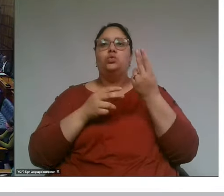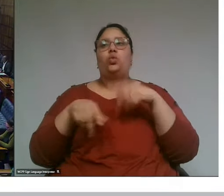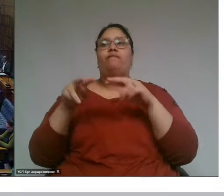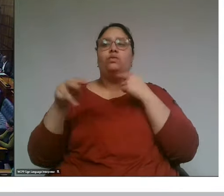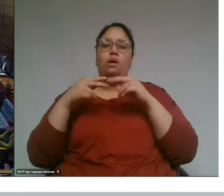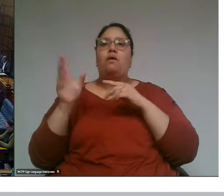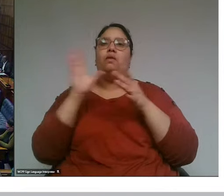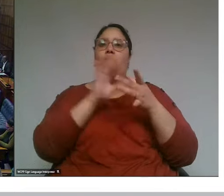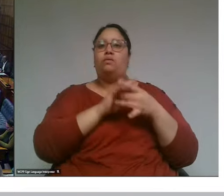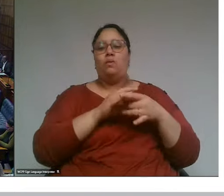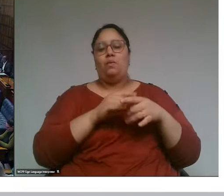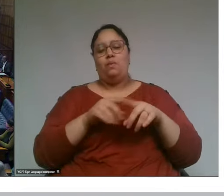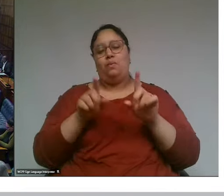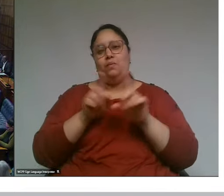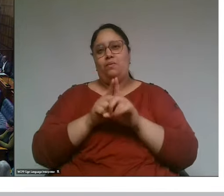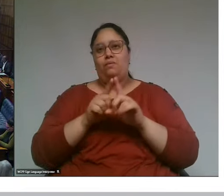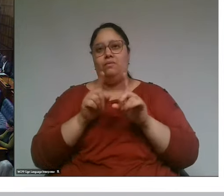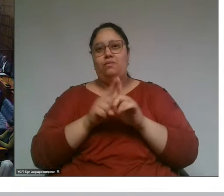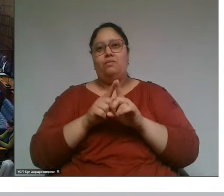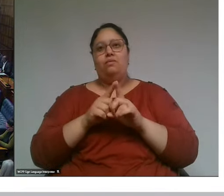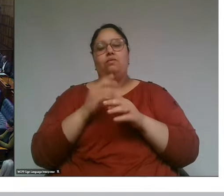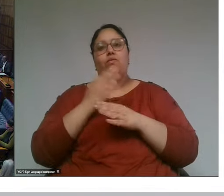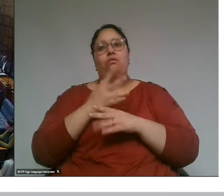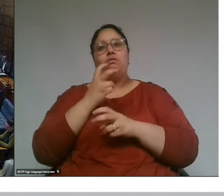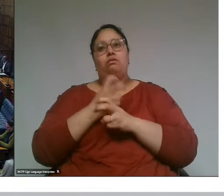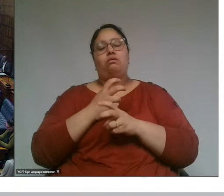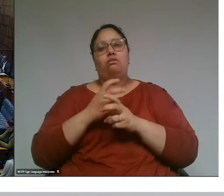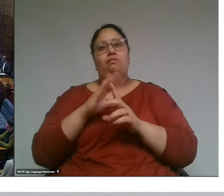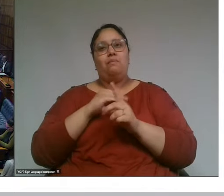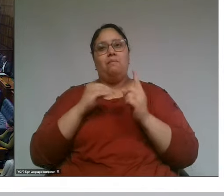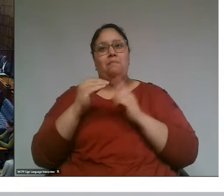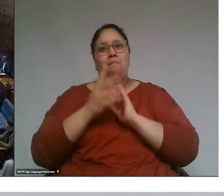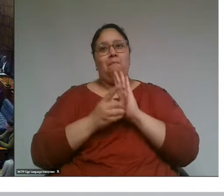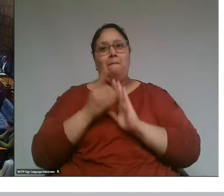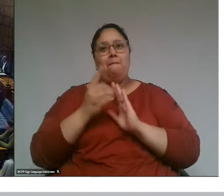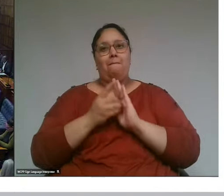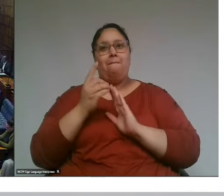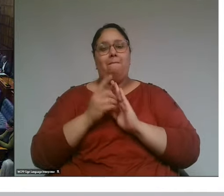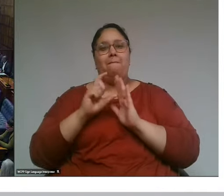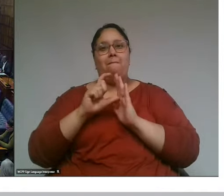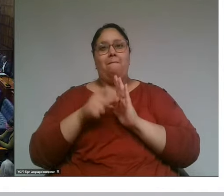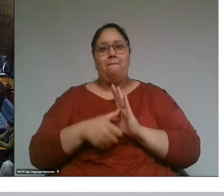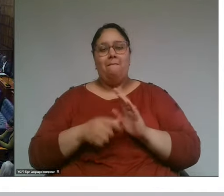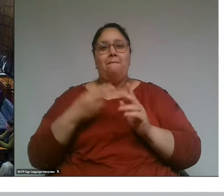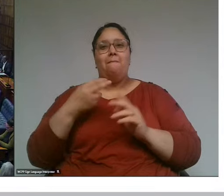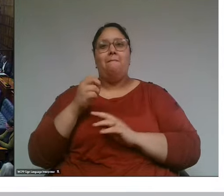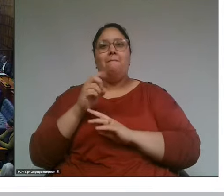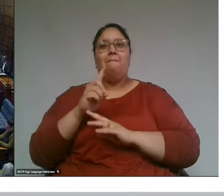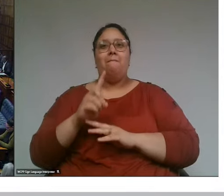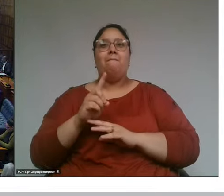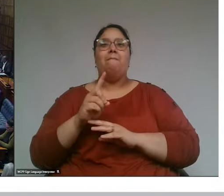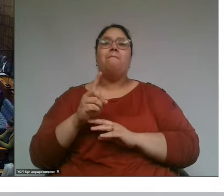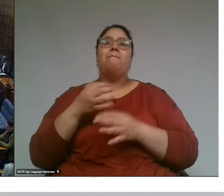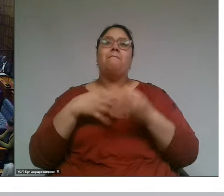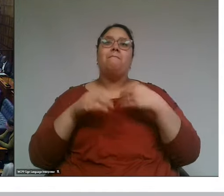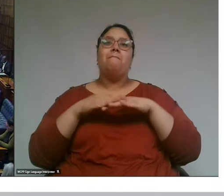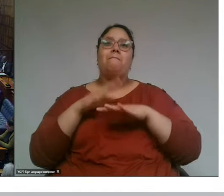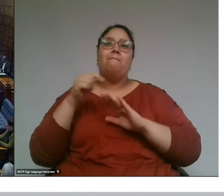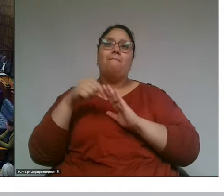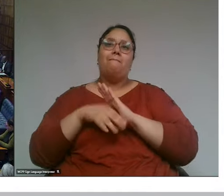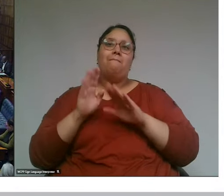been working hard on an organizational development uh redesign of it and HD maybe just expand a little bit on